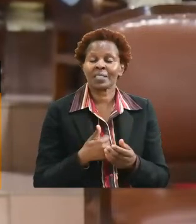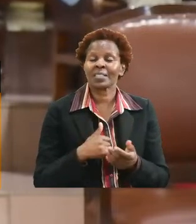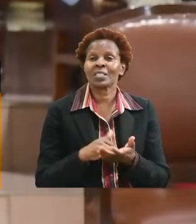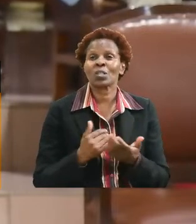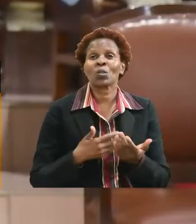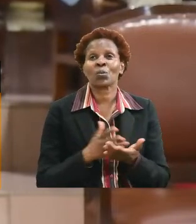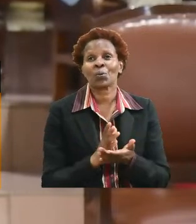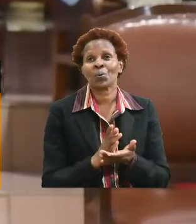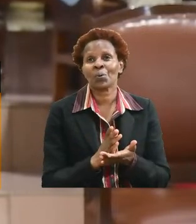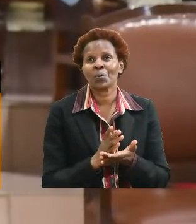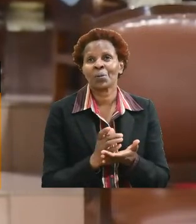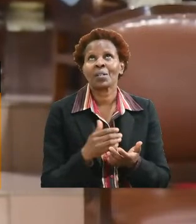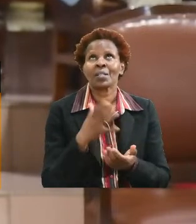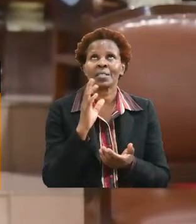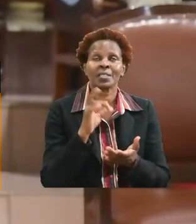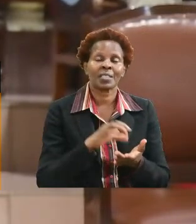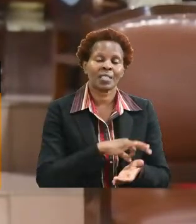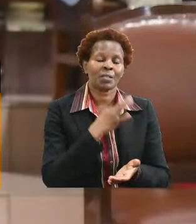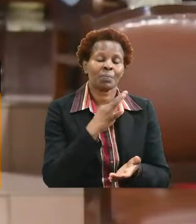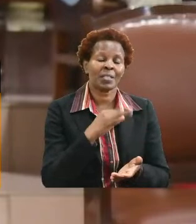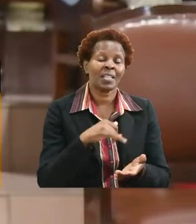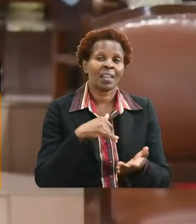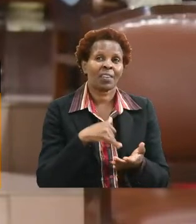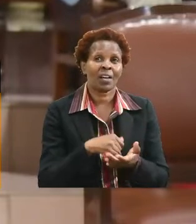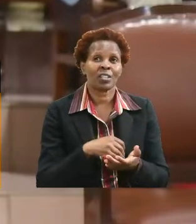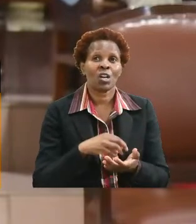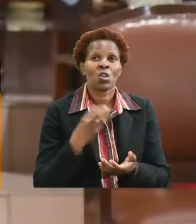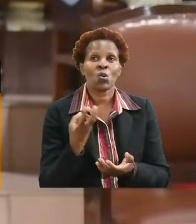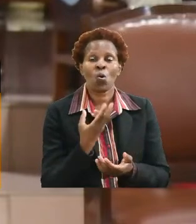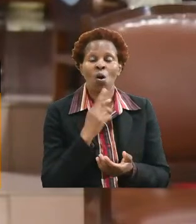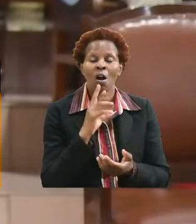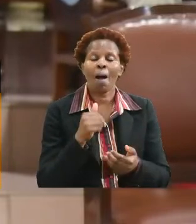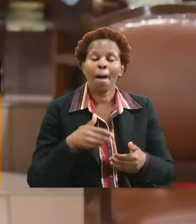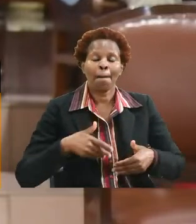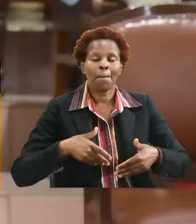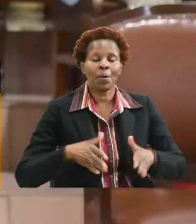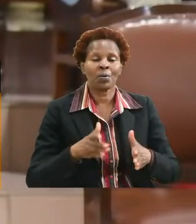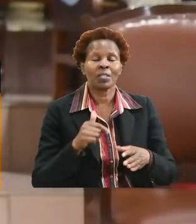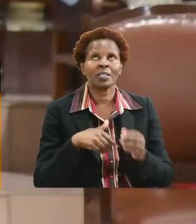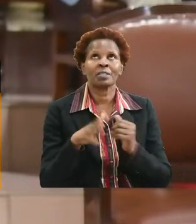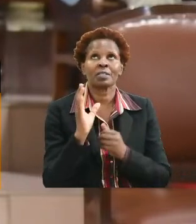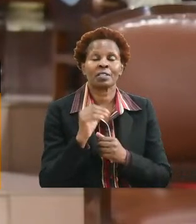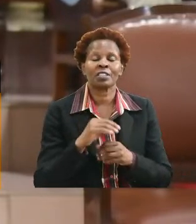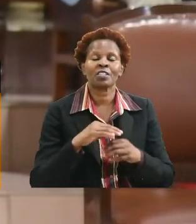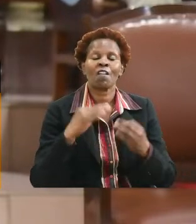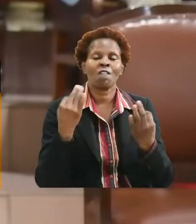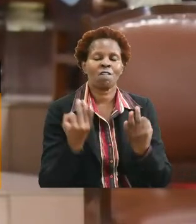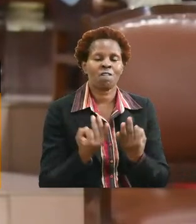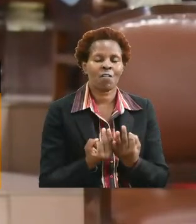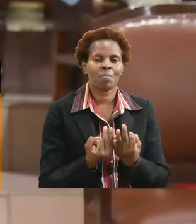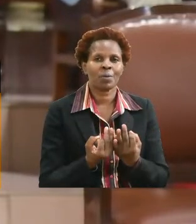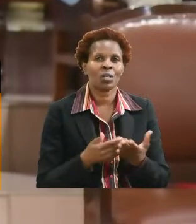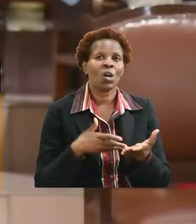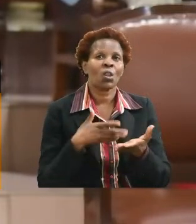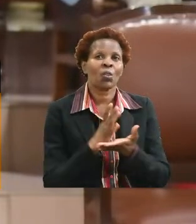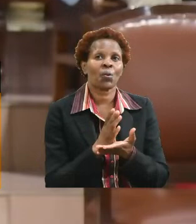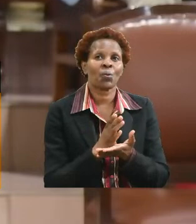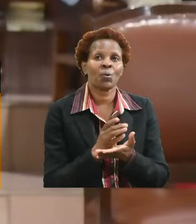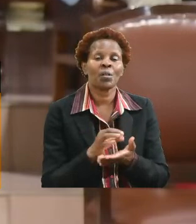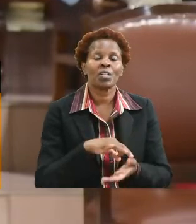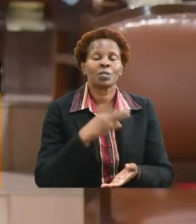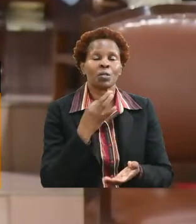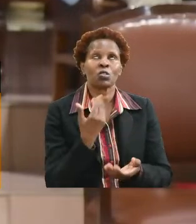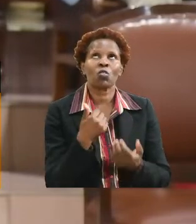Spirit of God that we are born in the family of God. It is through the Spirit of God that we are